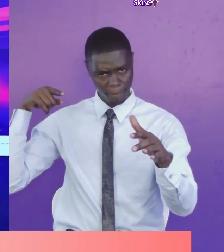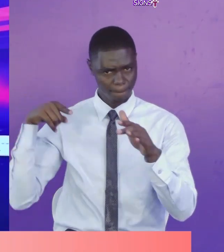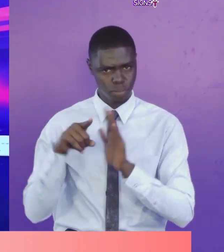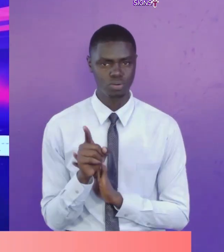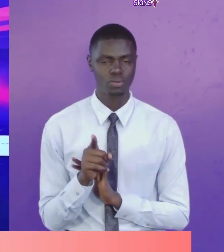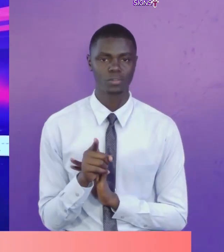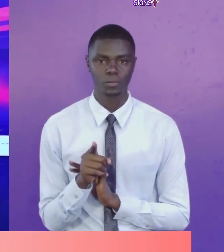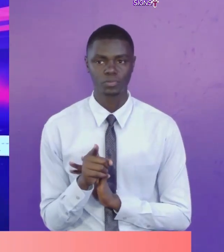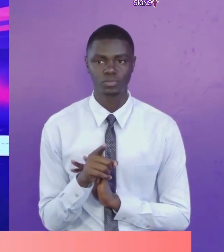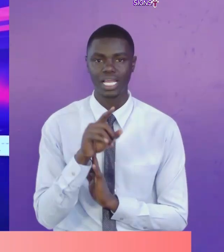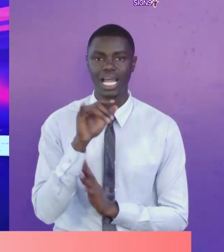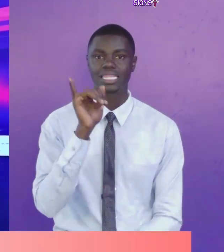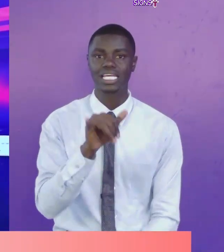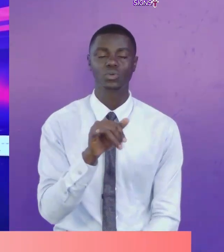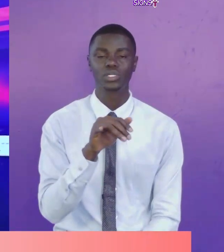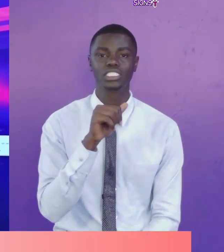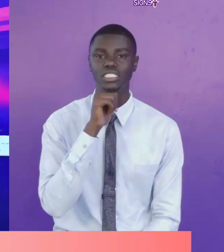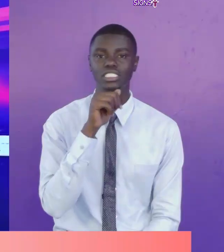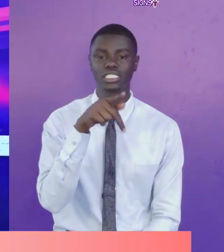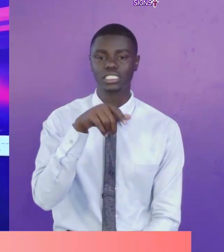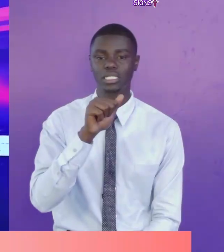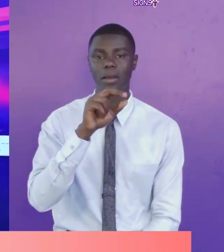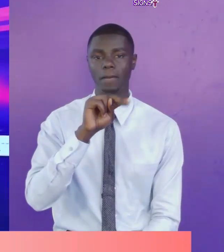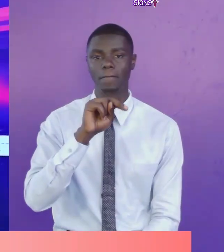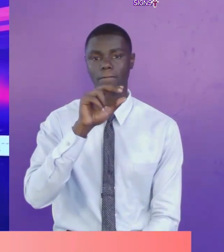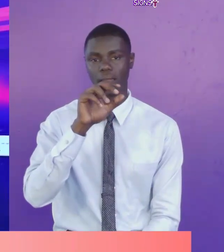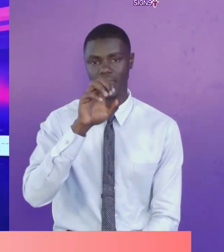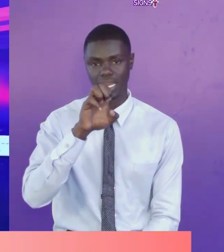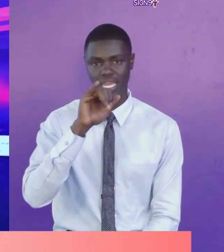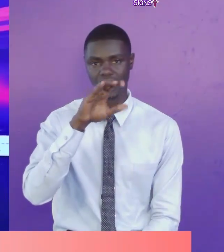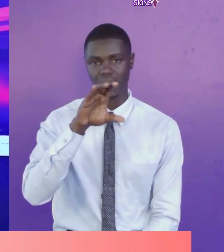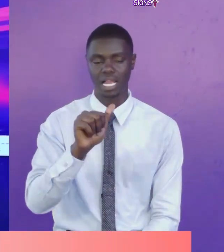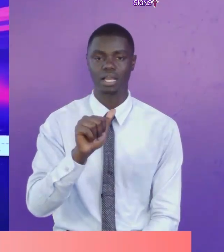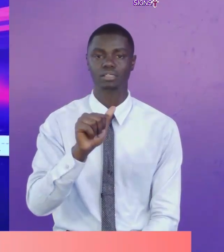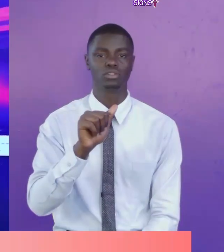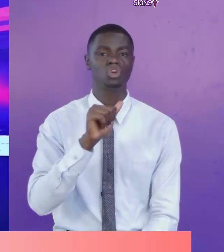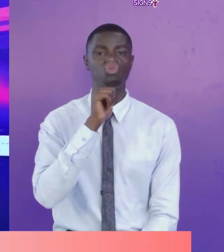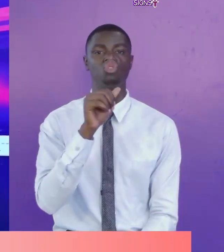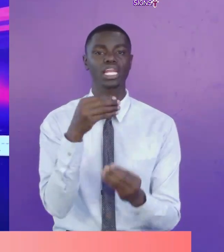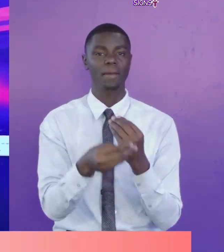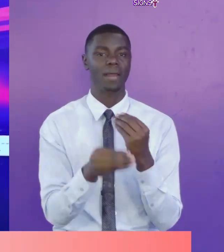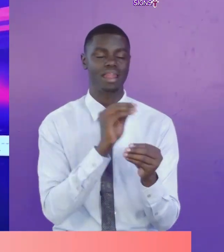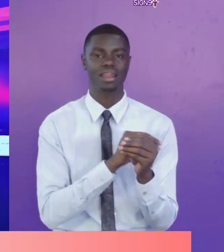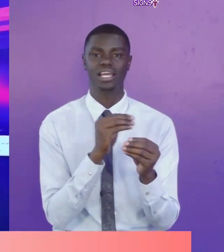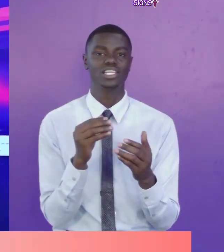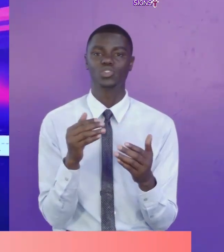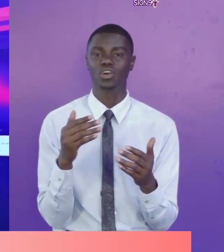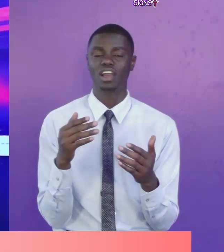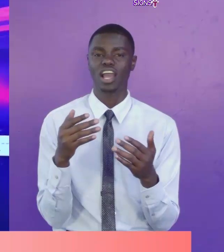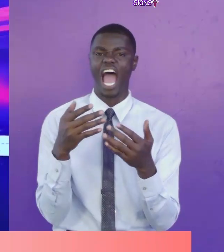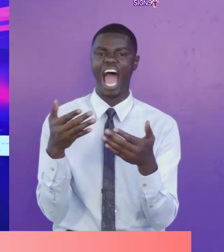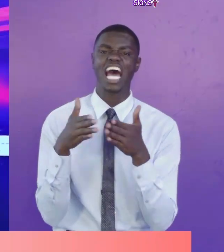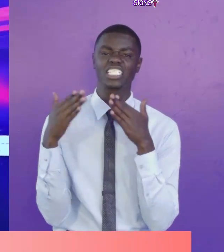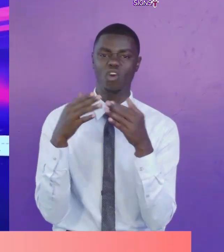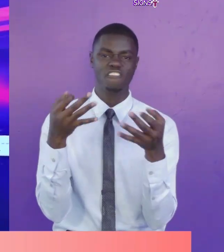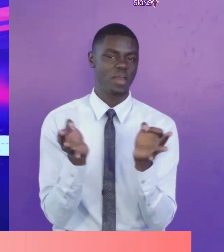is a panenka, not a banana. That's a panenka. And we as Arsenal family, we are very happy about Merino. But also we have